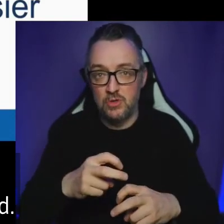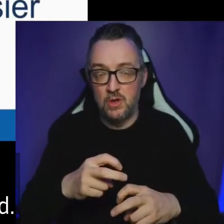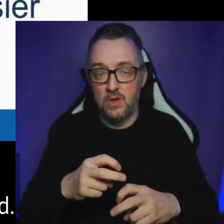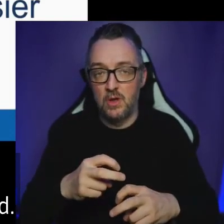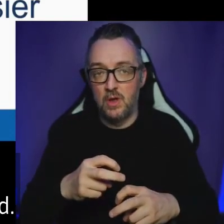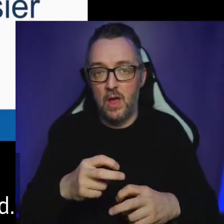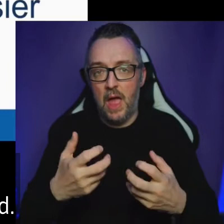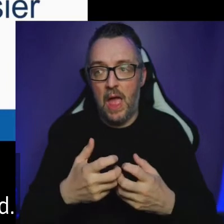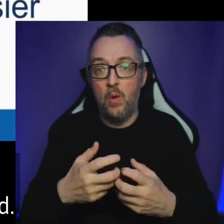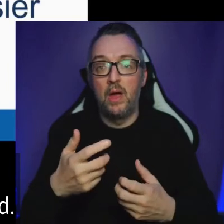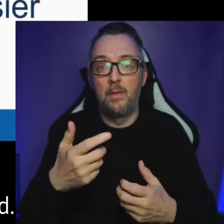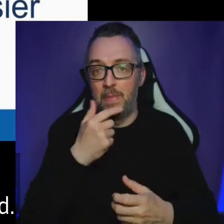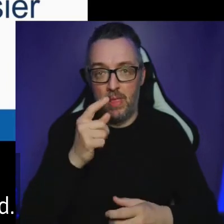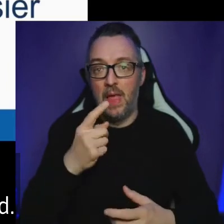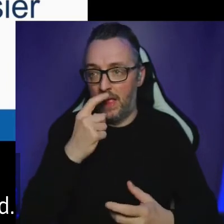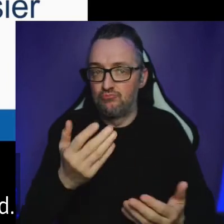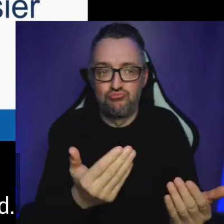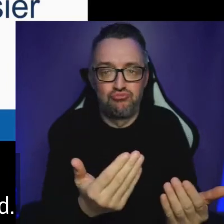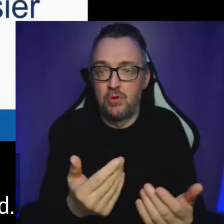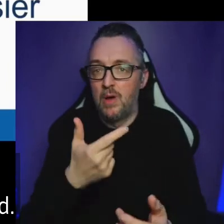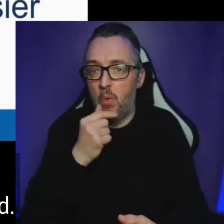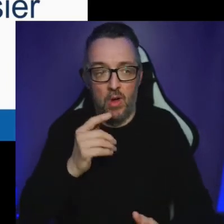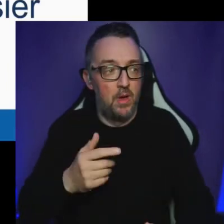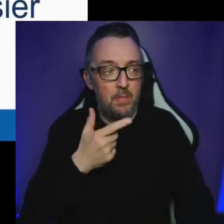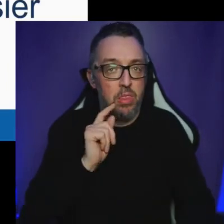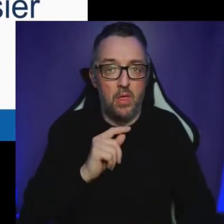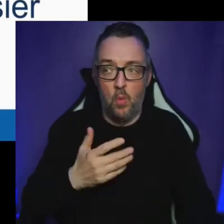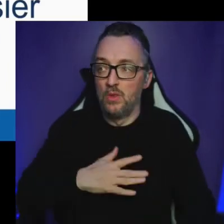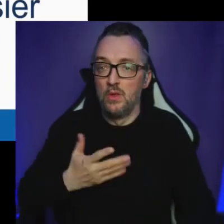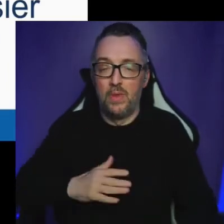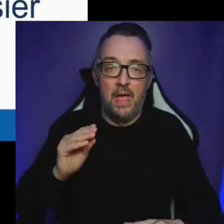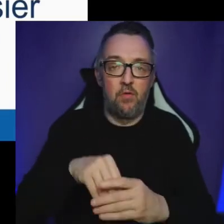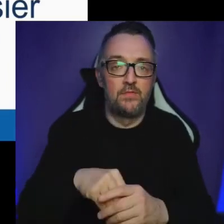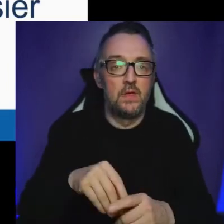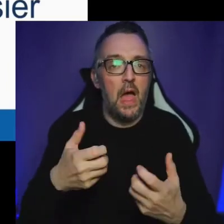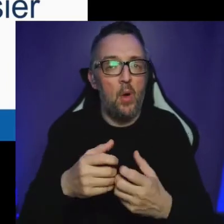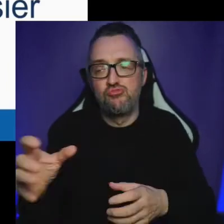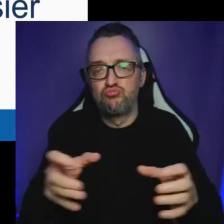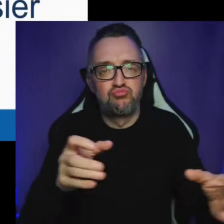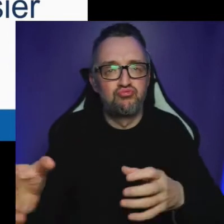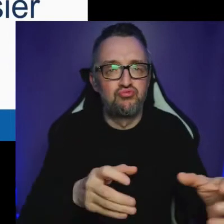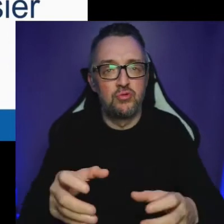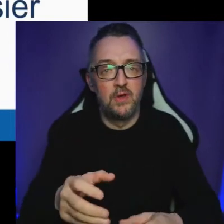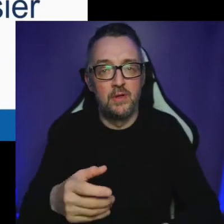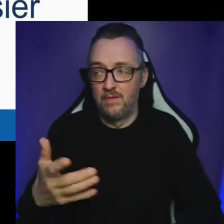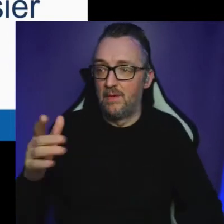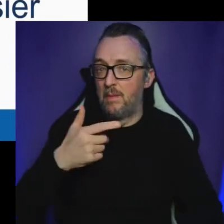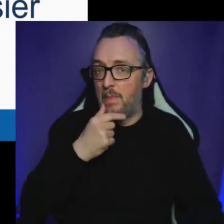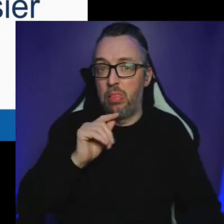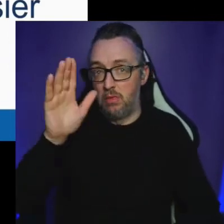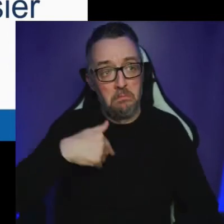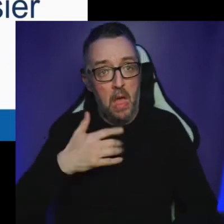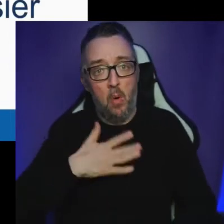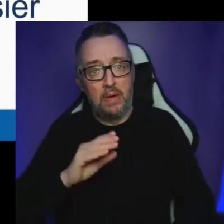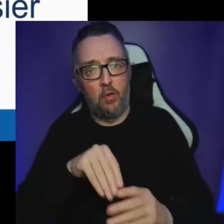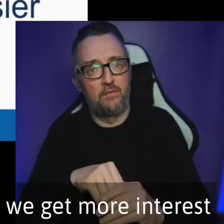the sessions, but how just to get more people involved. This is around about recruiting participants. How do we better recruit